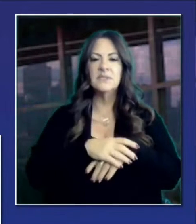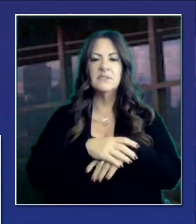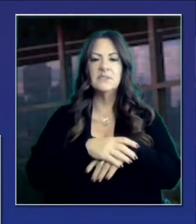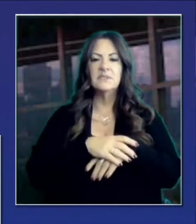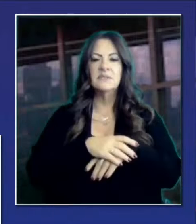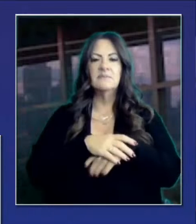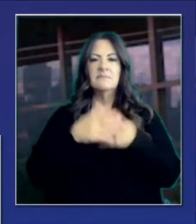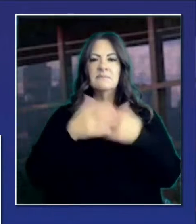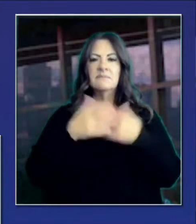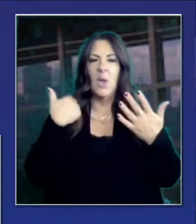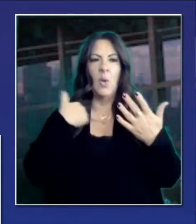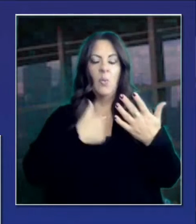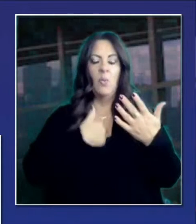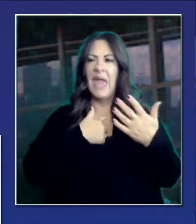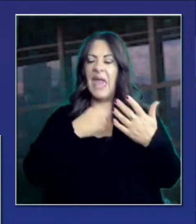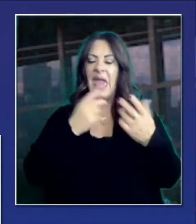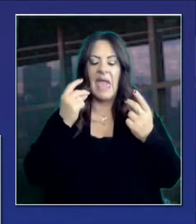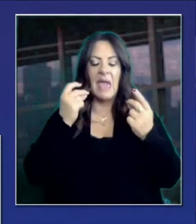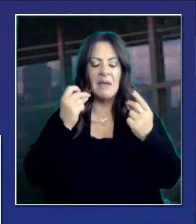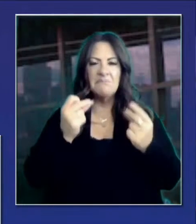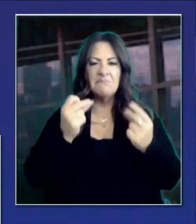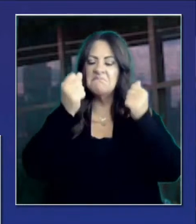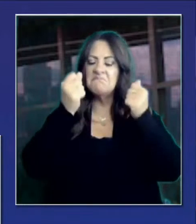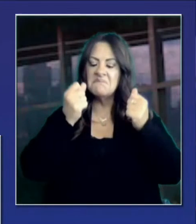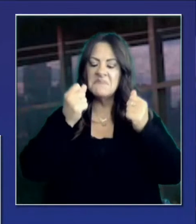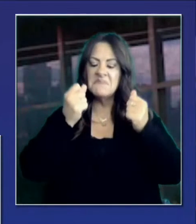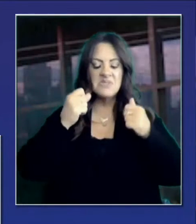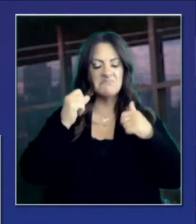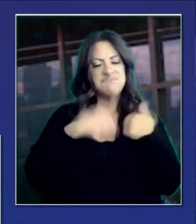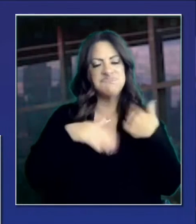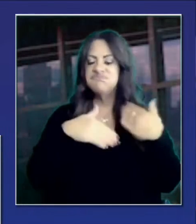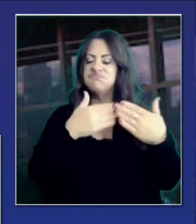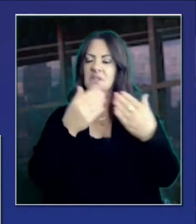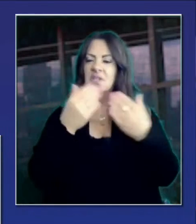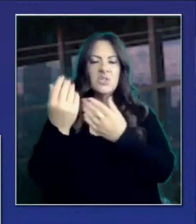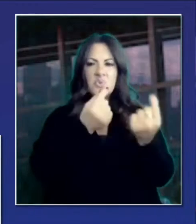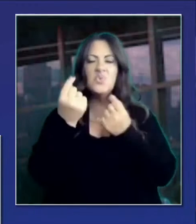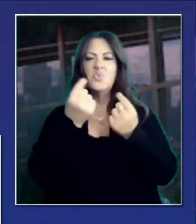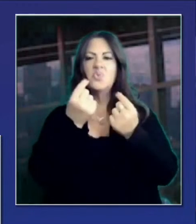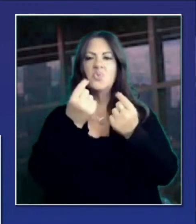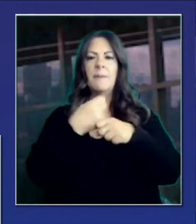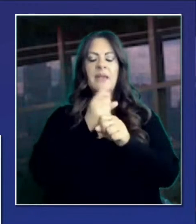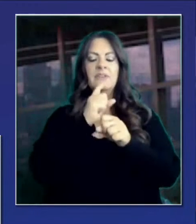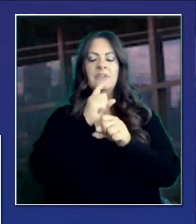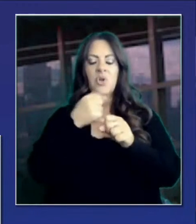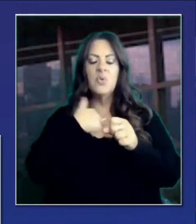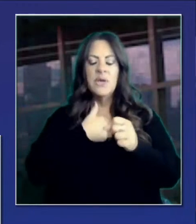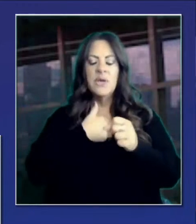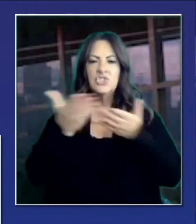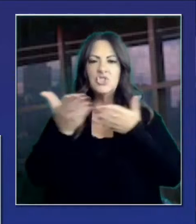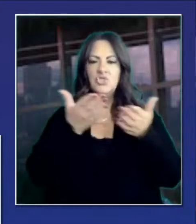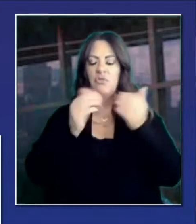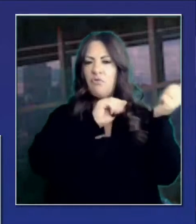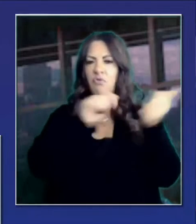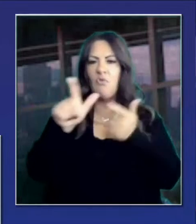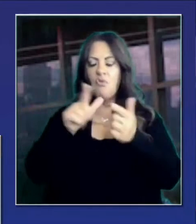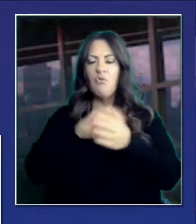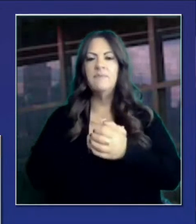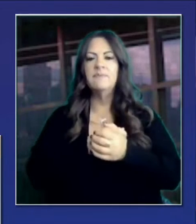builds tremendous momentum. That's exactly what we have done, and you'll continue to hear more about as it relates to our